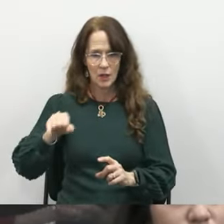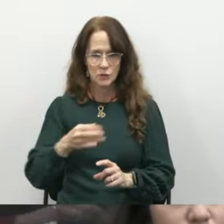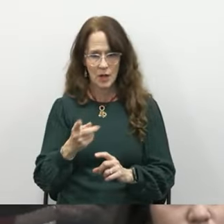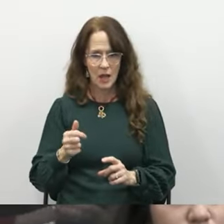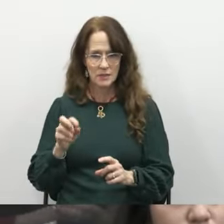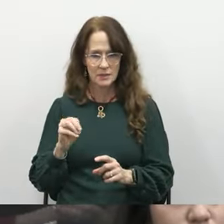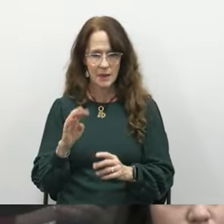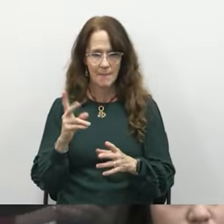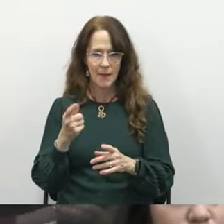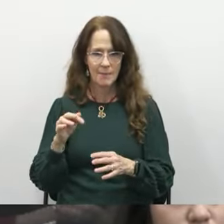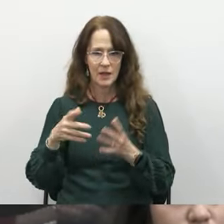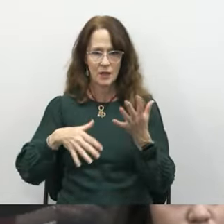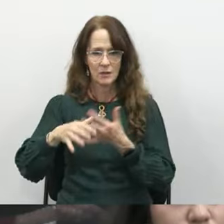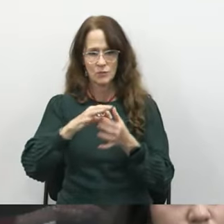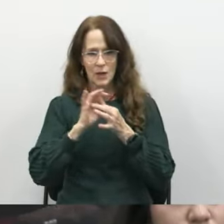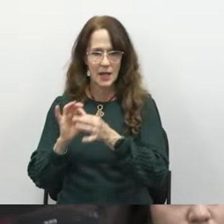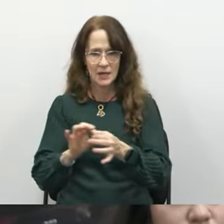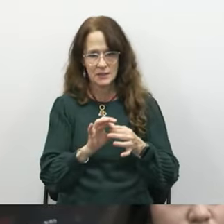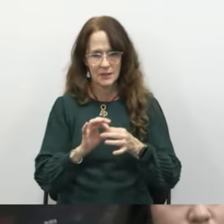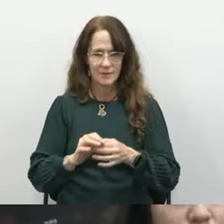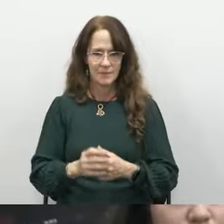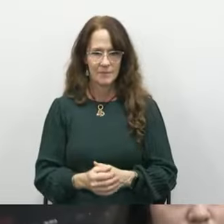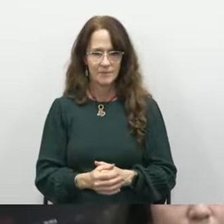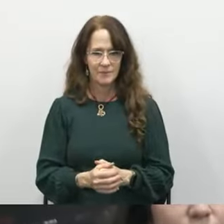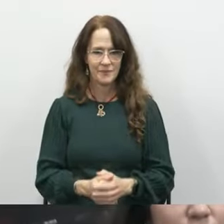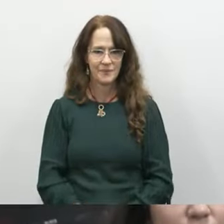public relations.